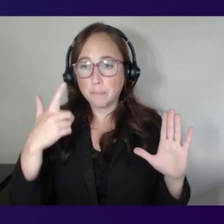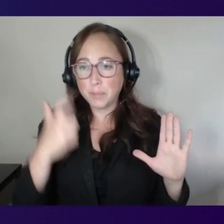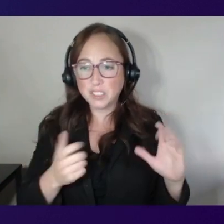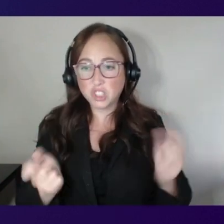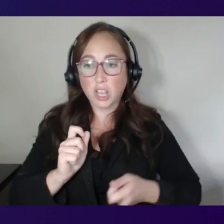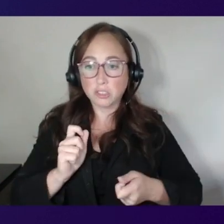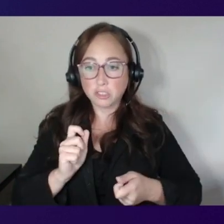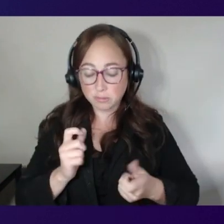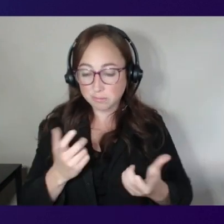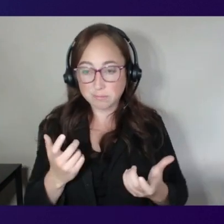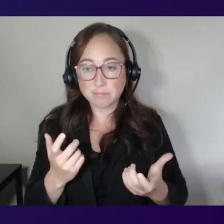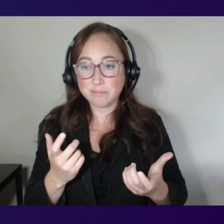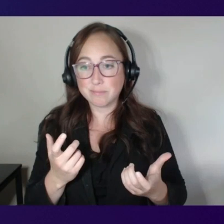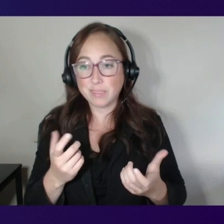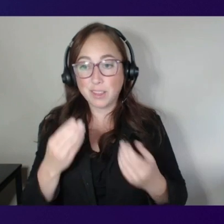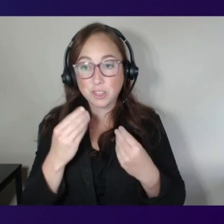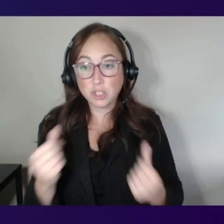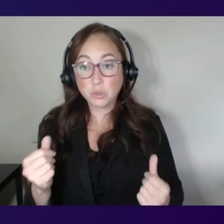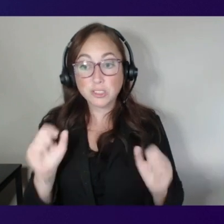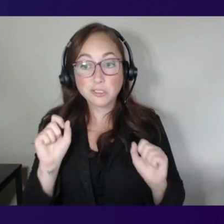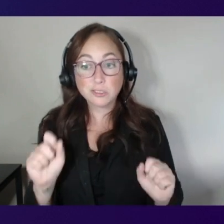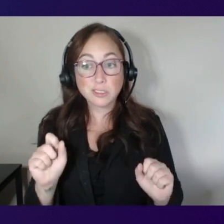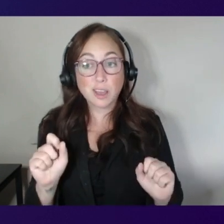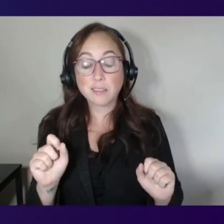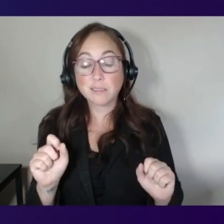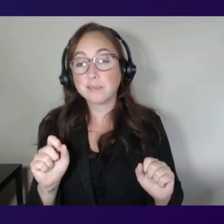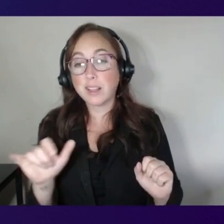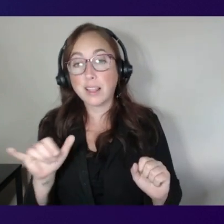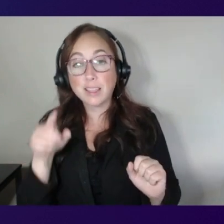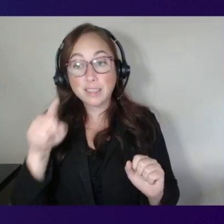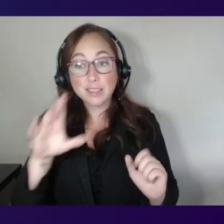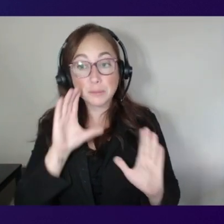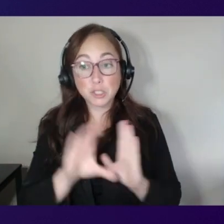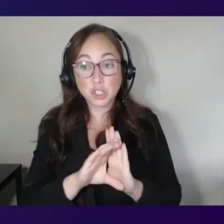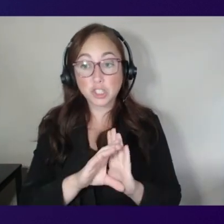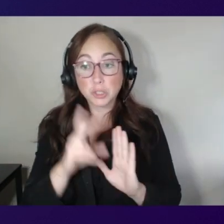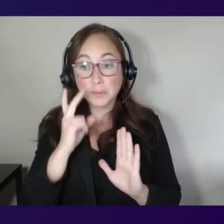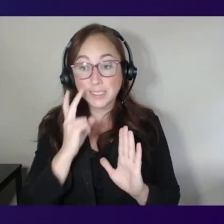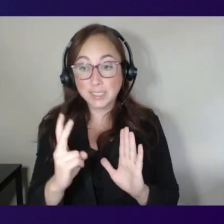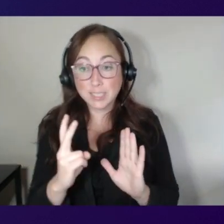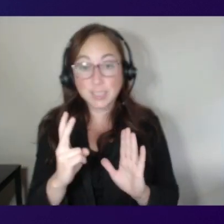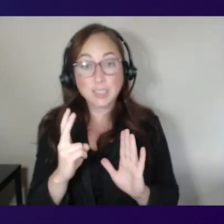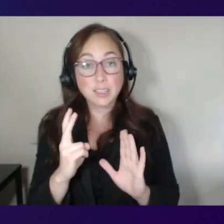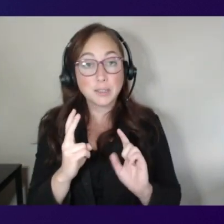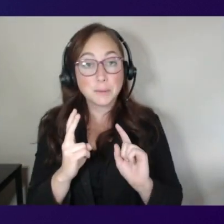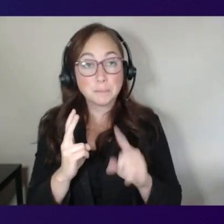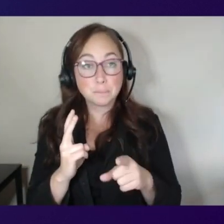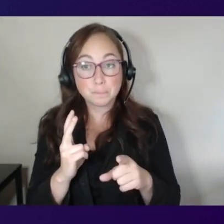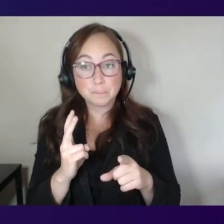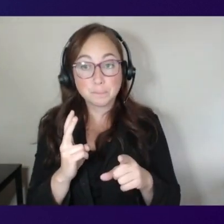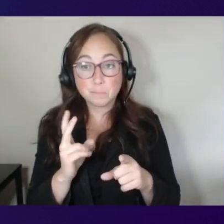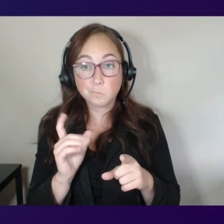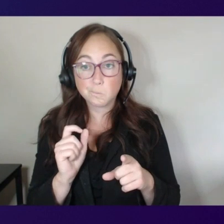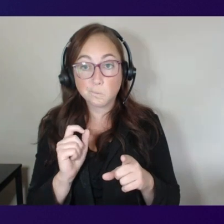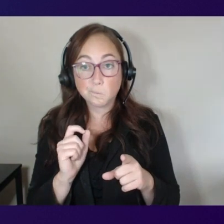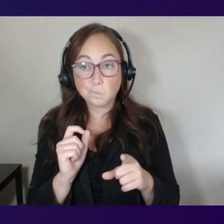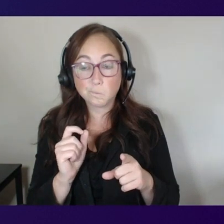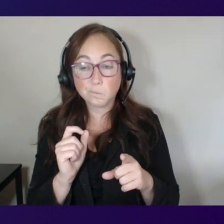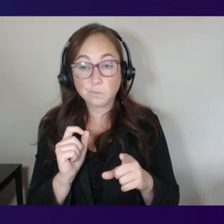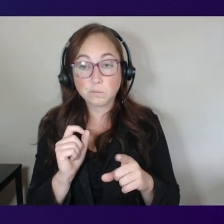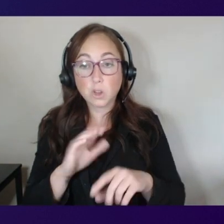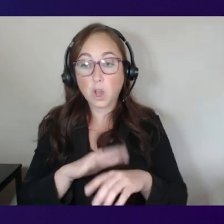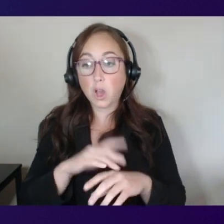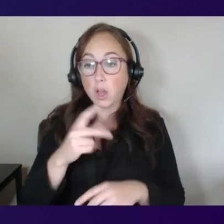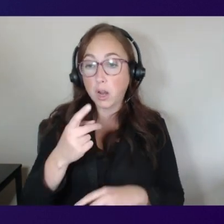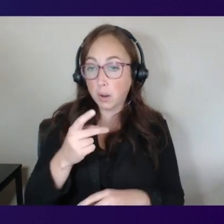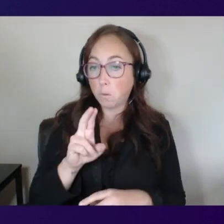These solutions can do that by really kind of sitting, like in this diagram, like really sitting in between your on-prem and AWS,